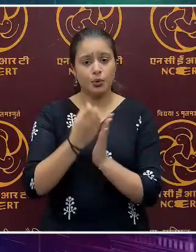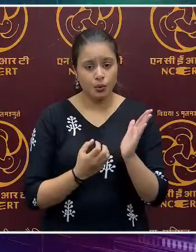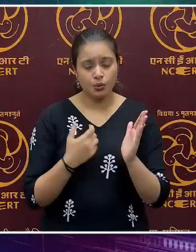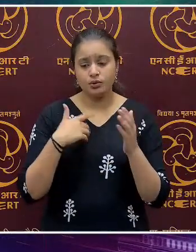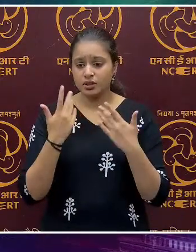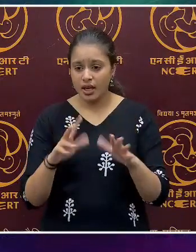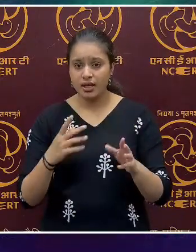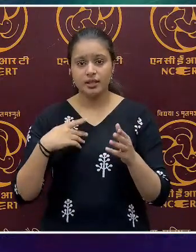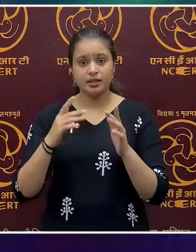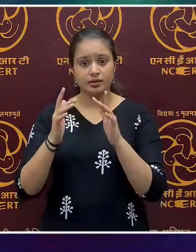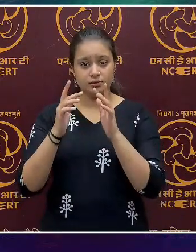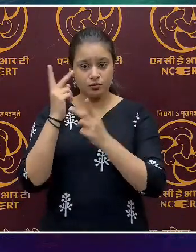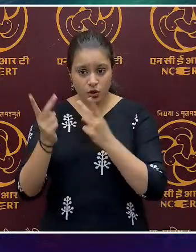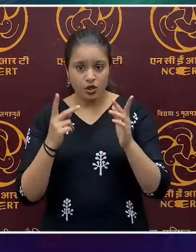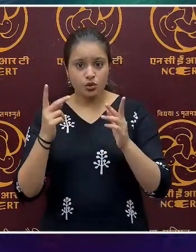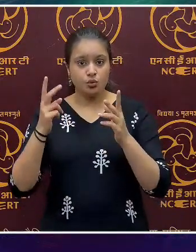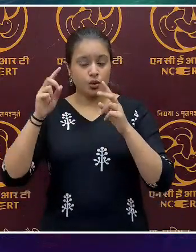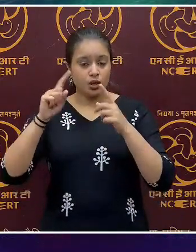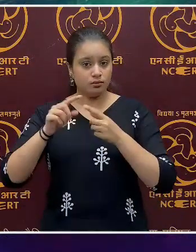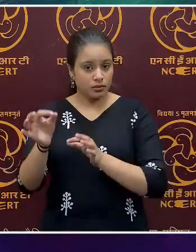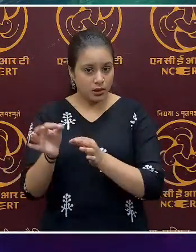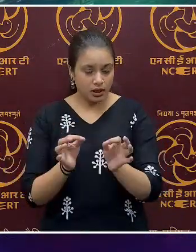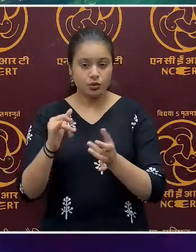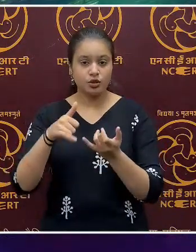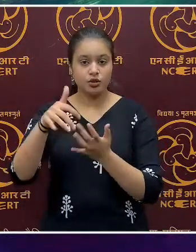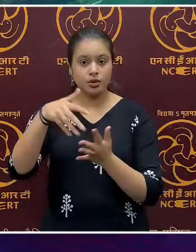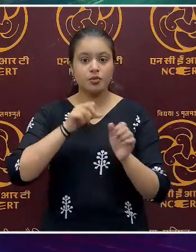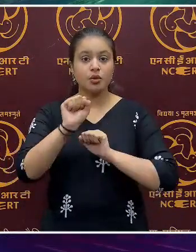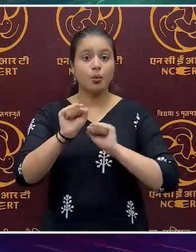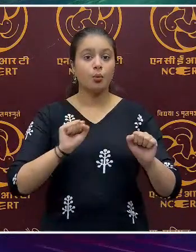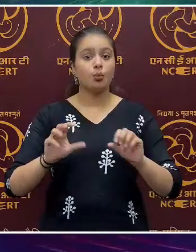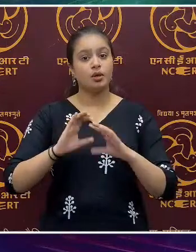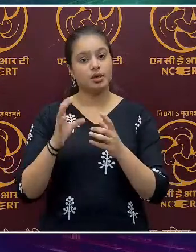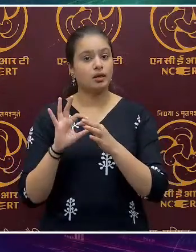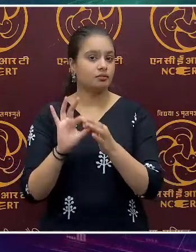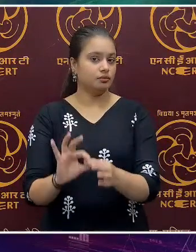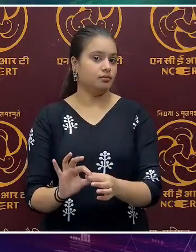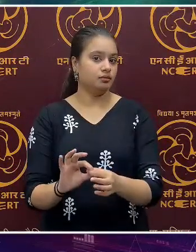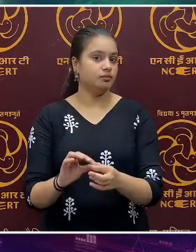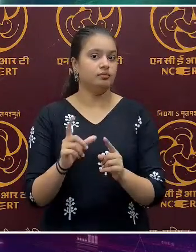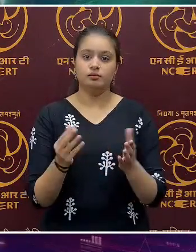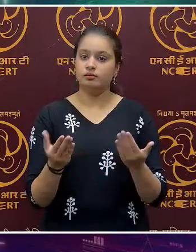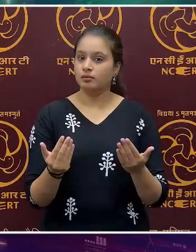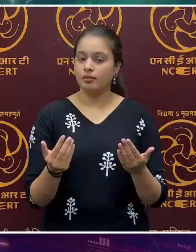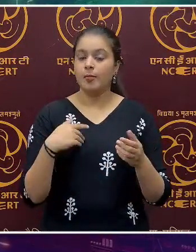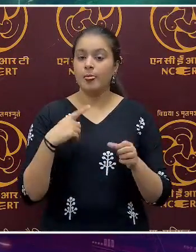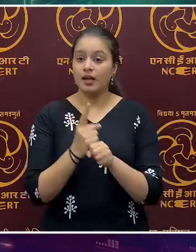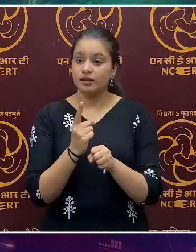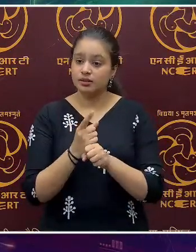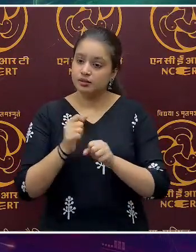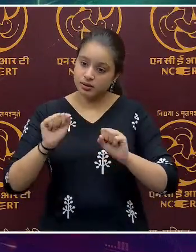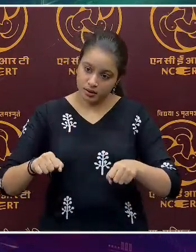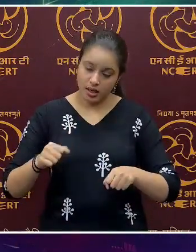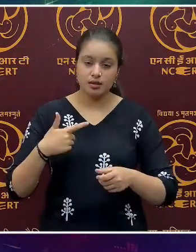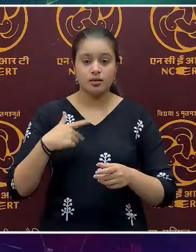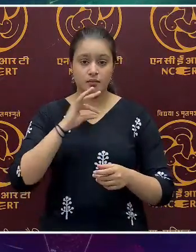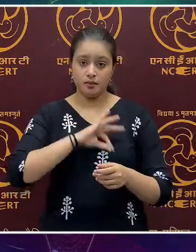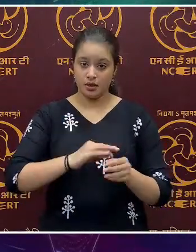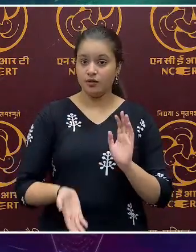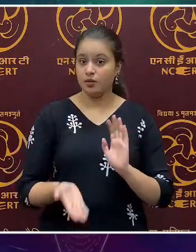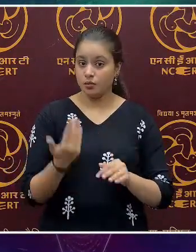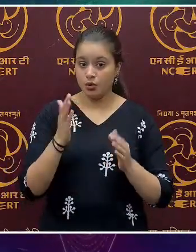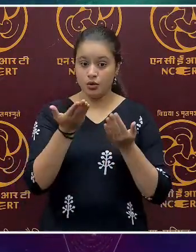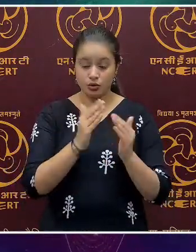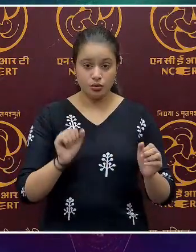any of the simulation, any of the subjects according to its own grade. So for teachers also it is very beneficial. Like a student